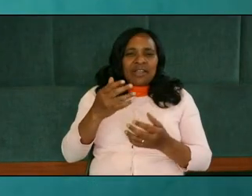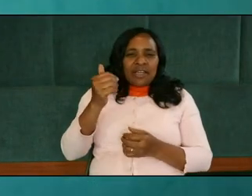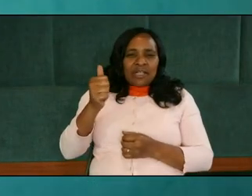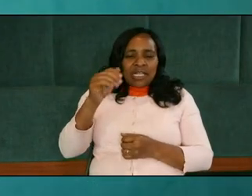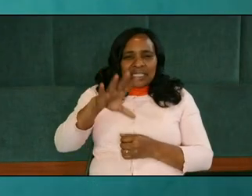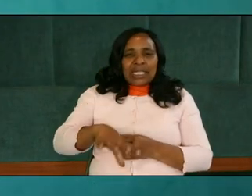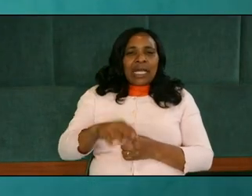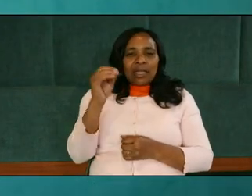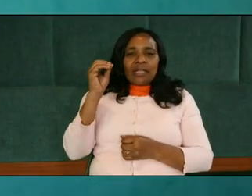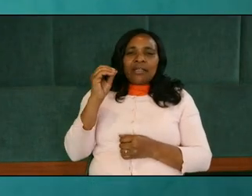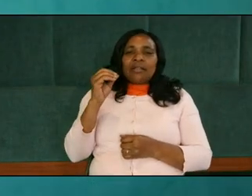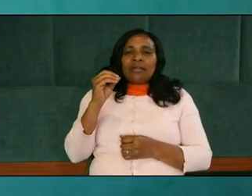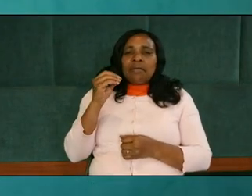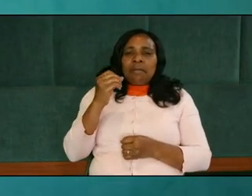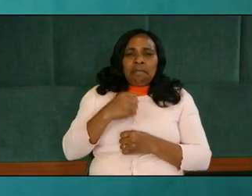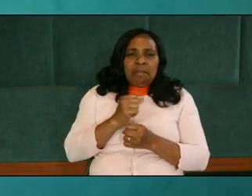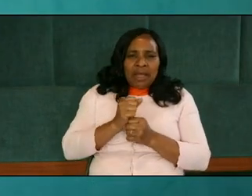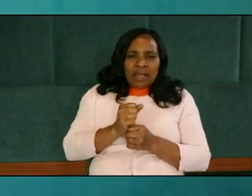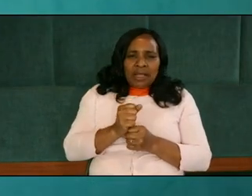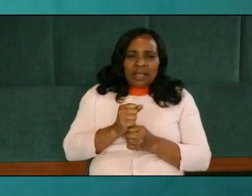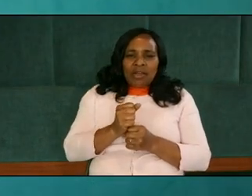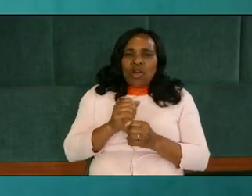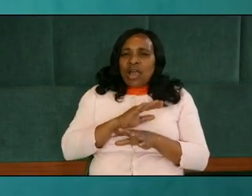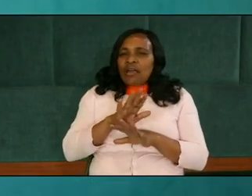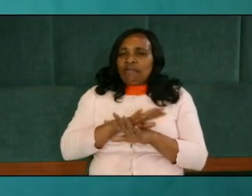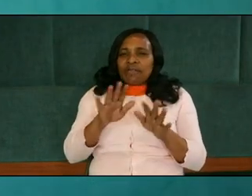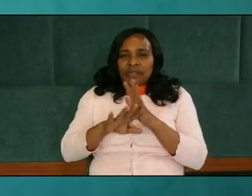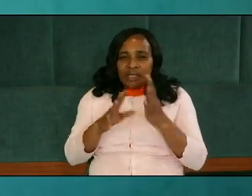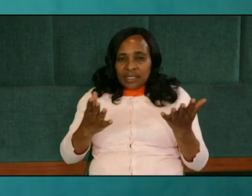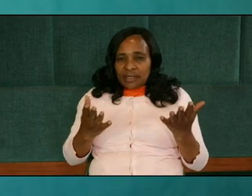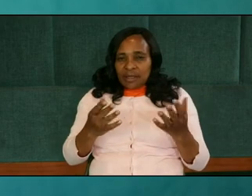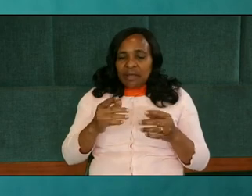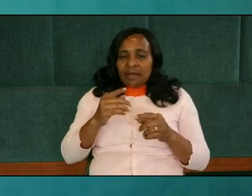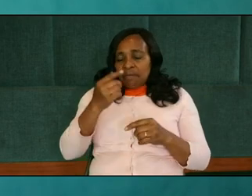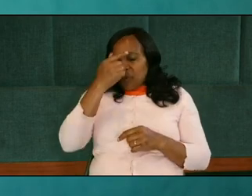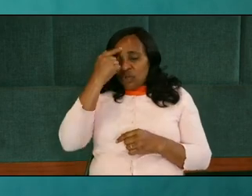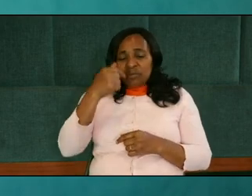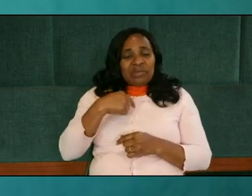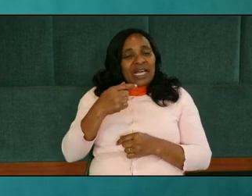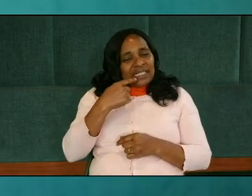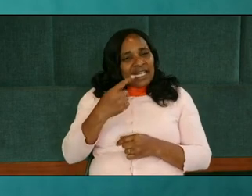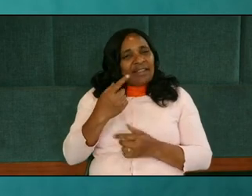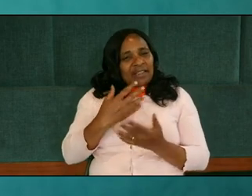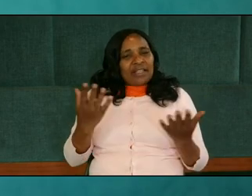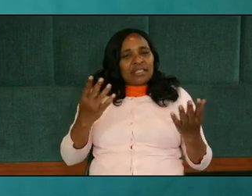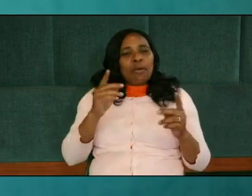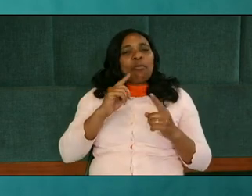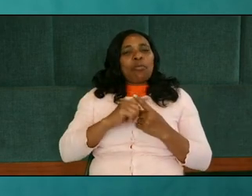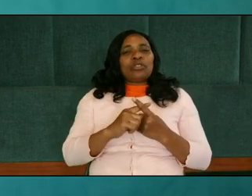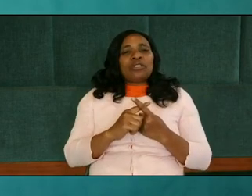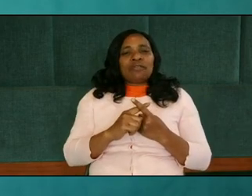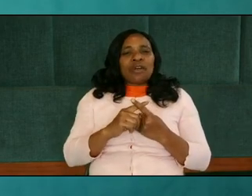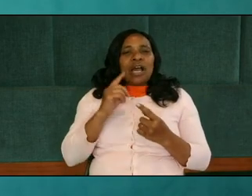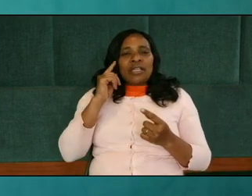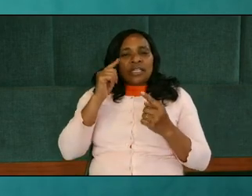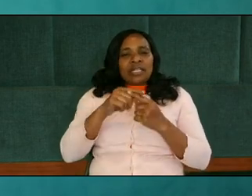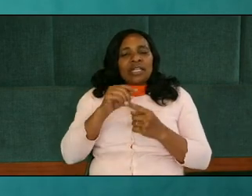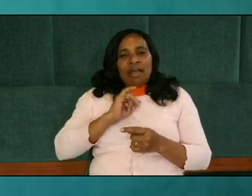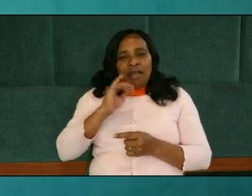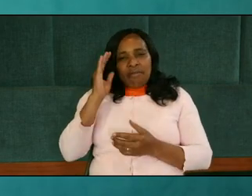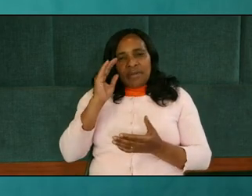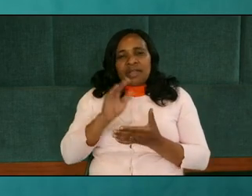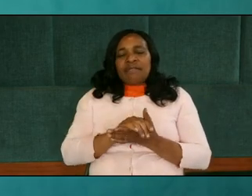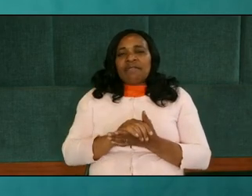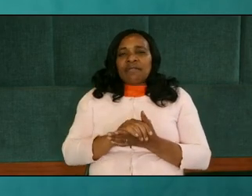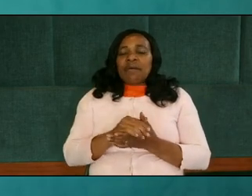it till you make it, that sort of stuff. So the thing is, I say things, very positive things, until I believe them. So that's the